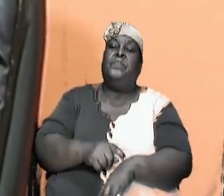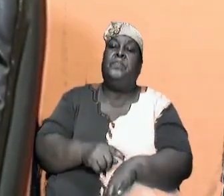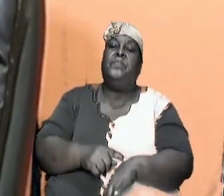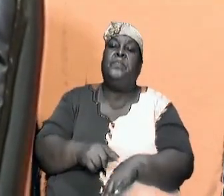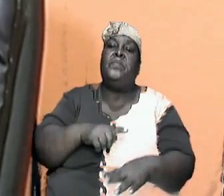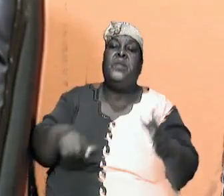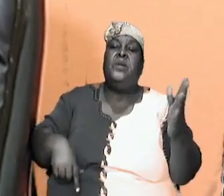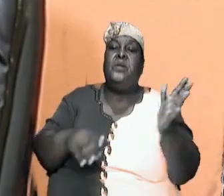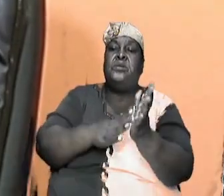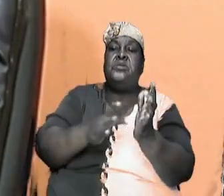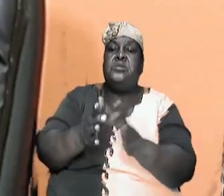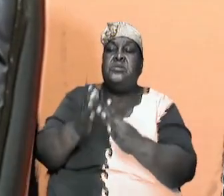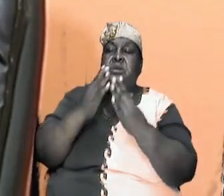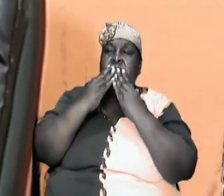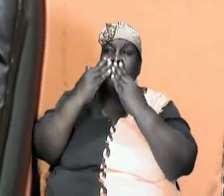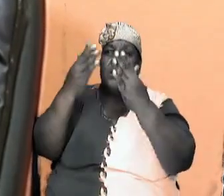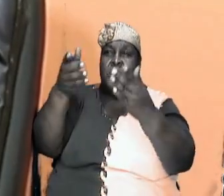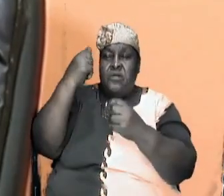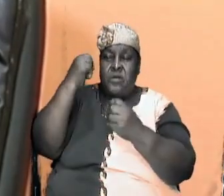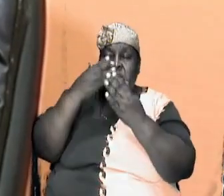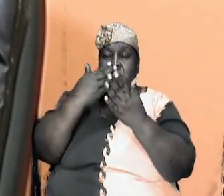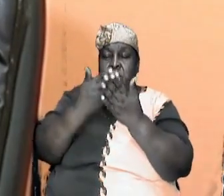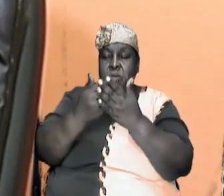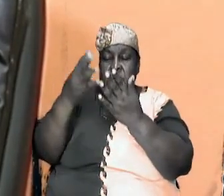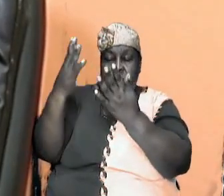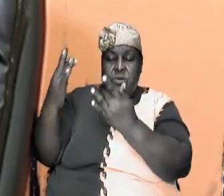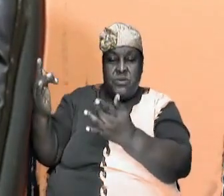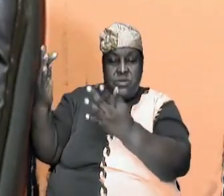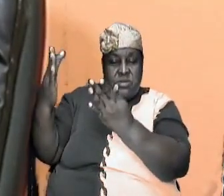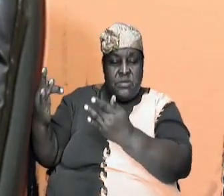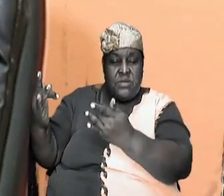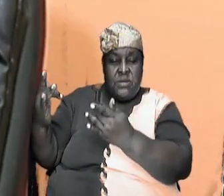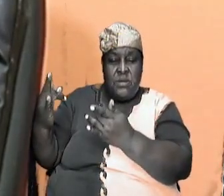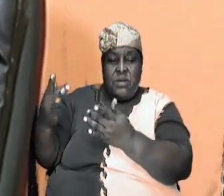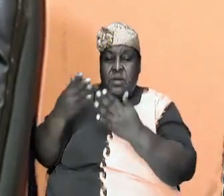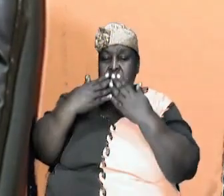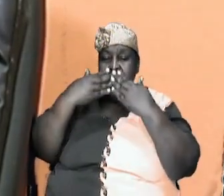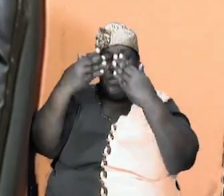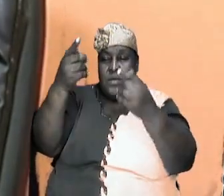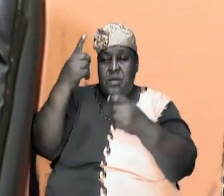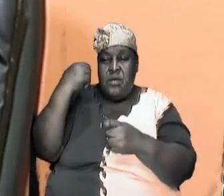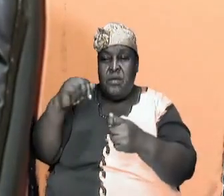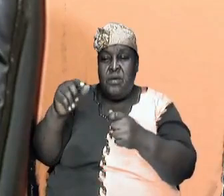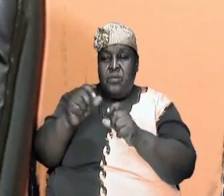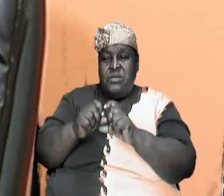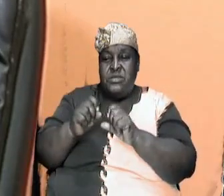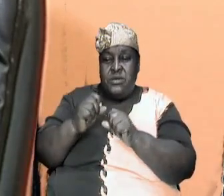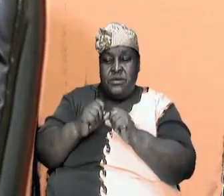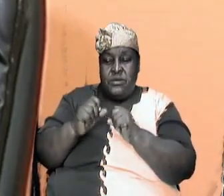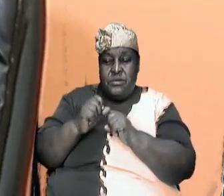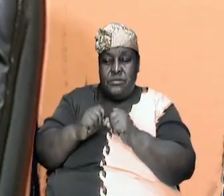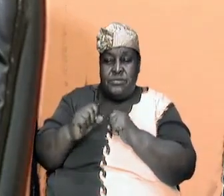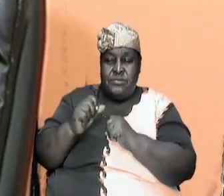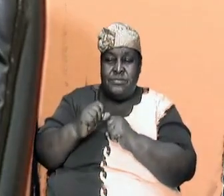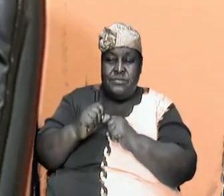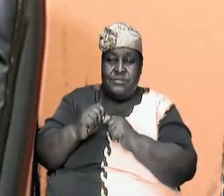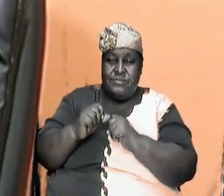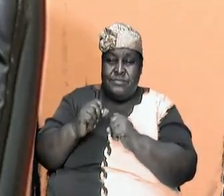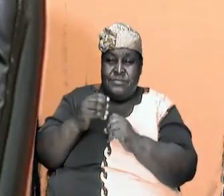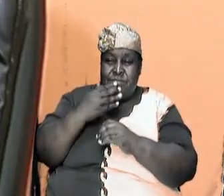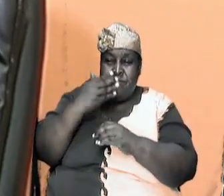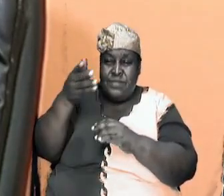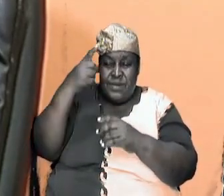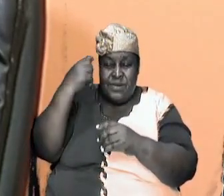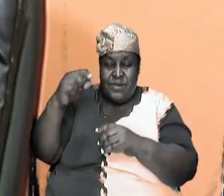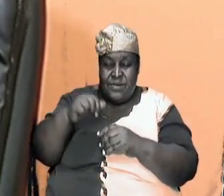Lord Jesus, we thank you for your goodness and your mercies. Dear God, we thank you for your grace. We thank you, God,